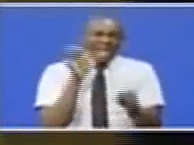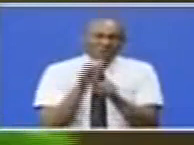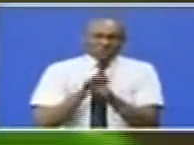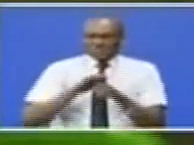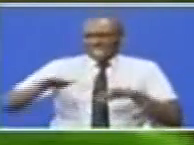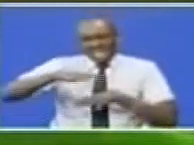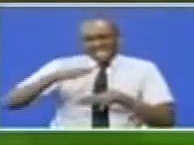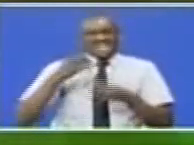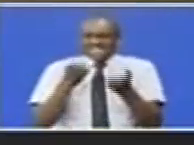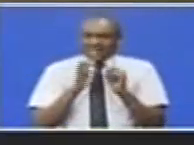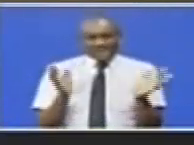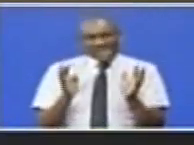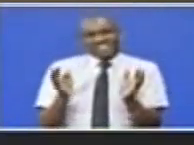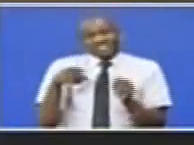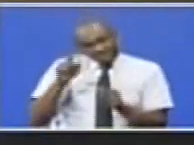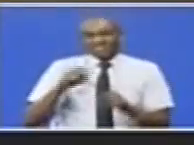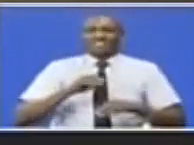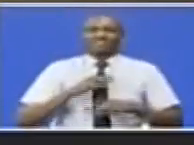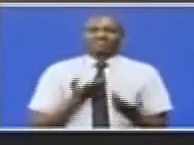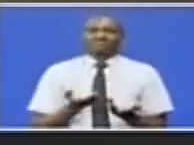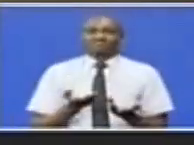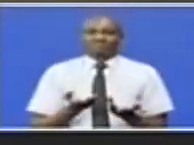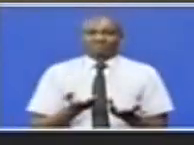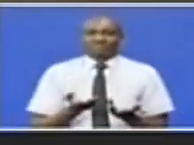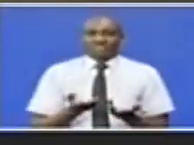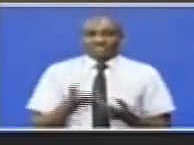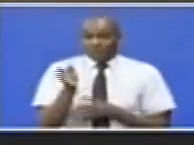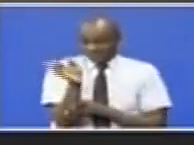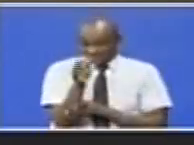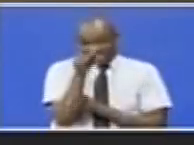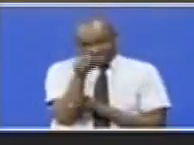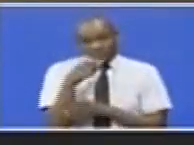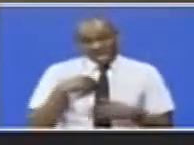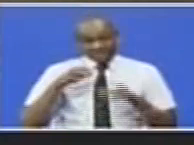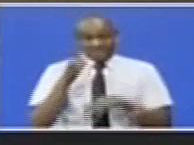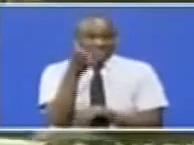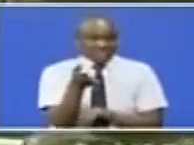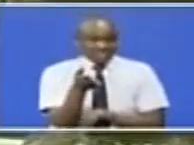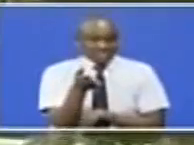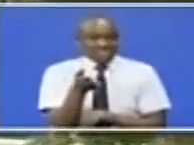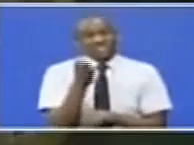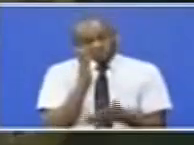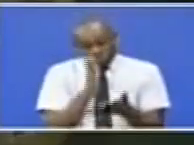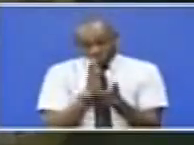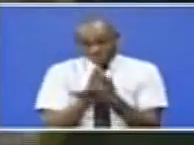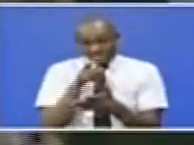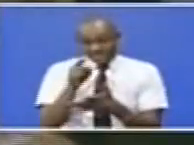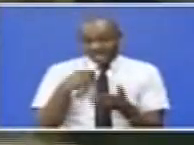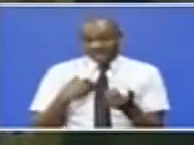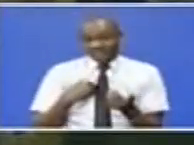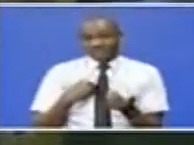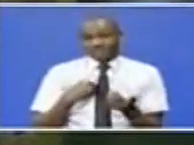space and still gives one healthy returns. For the fish now, we have farmers in Kenya who literally import the